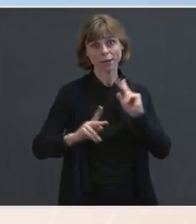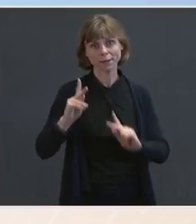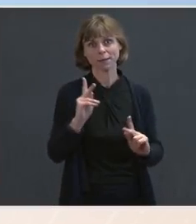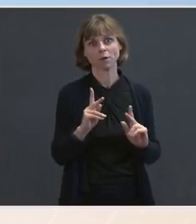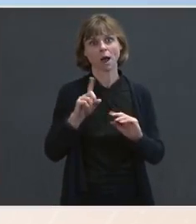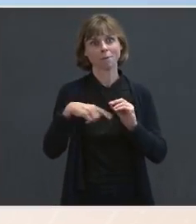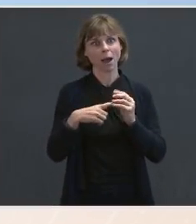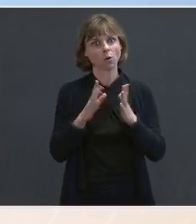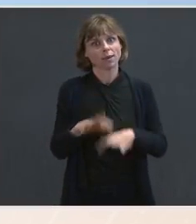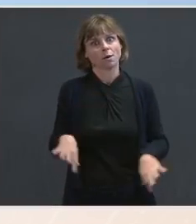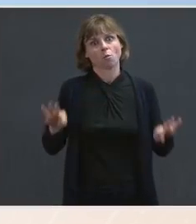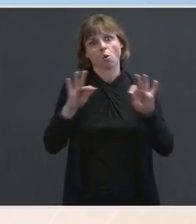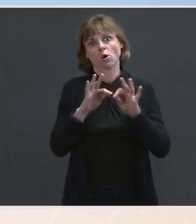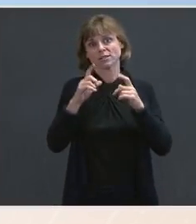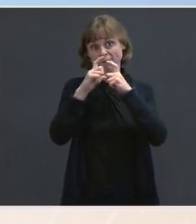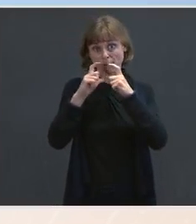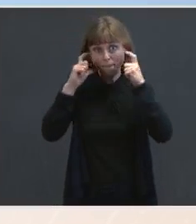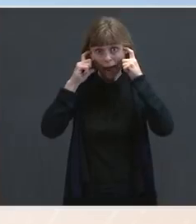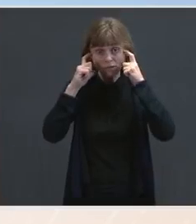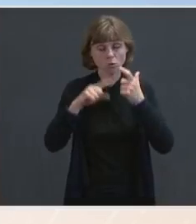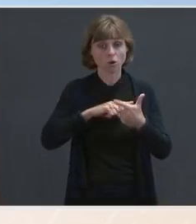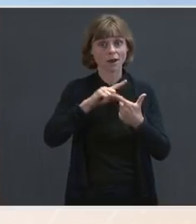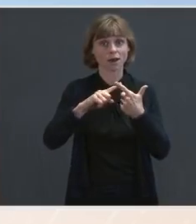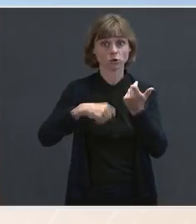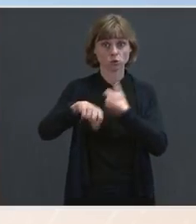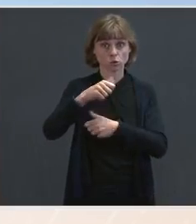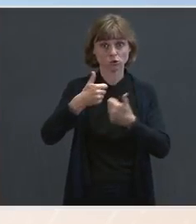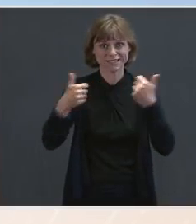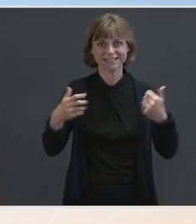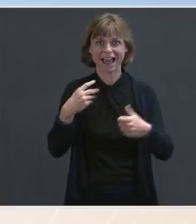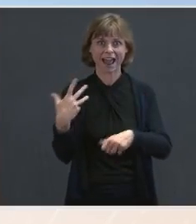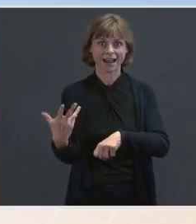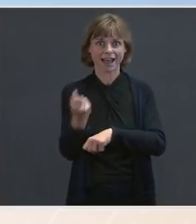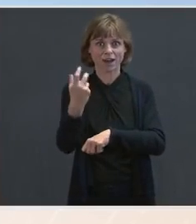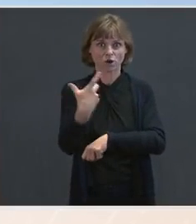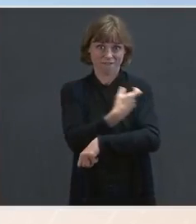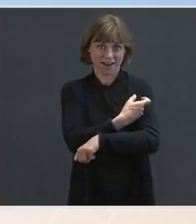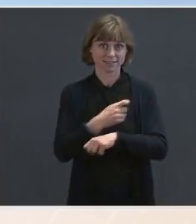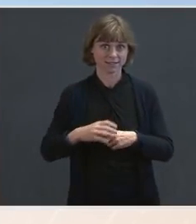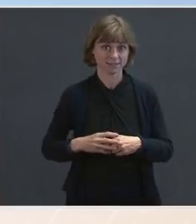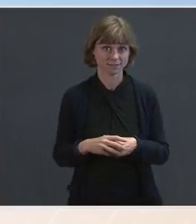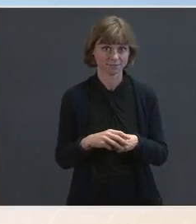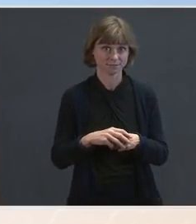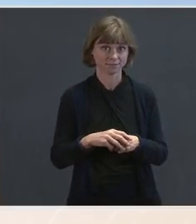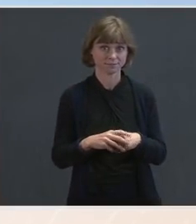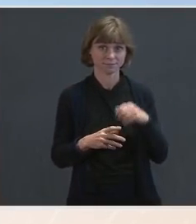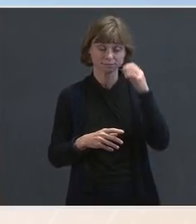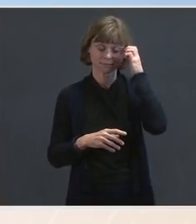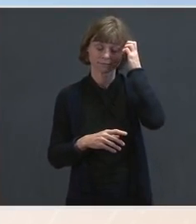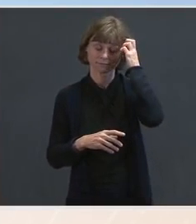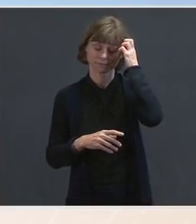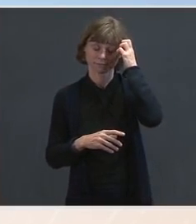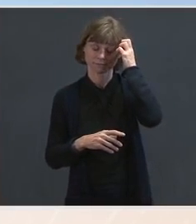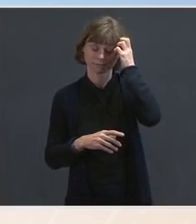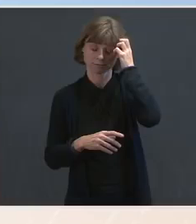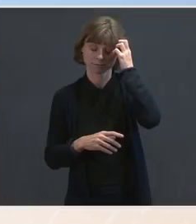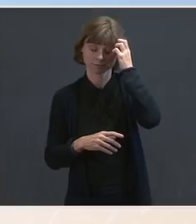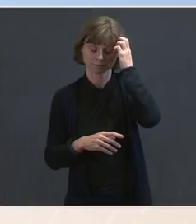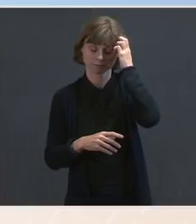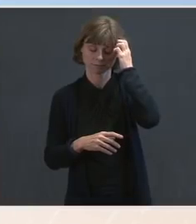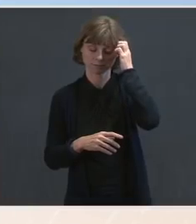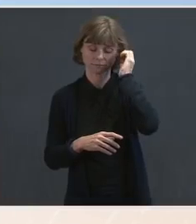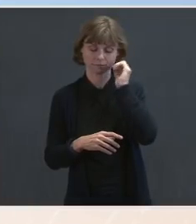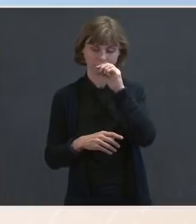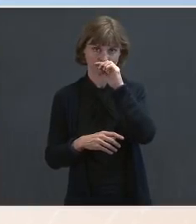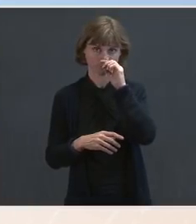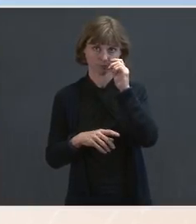of taking the vaccine when people can have access to it. Go ahead in the back. To the EU and China, what